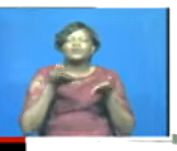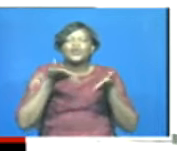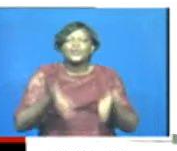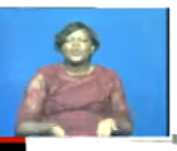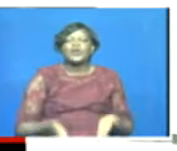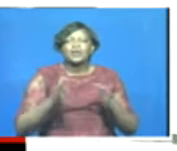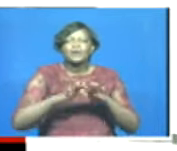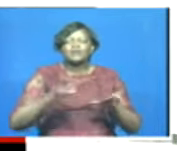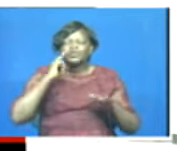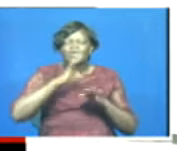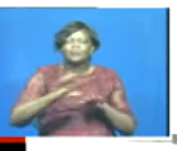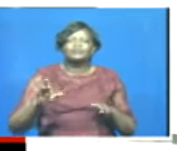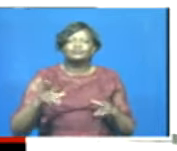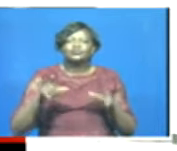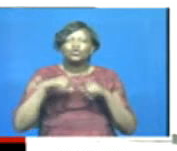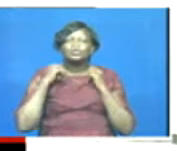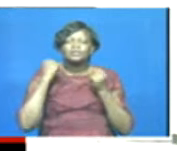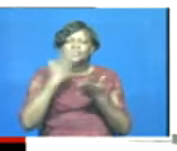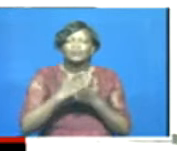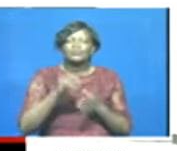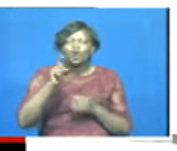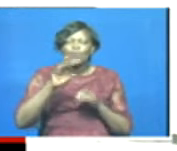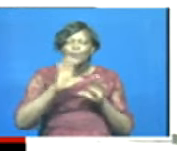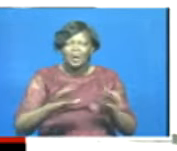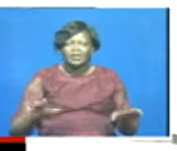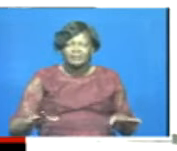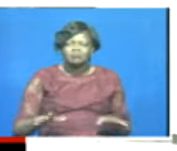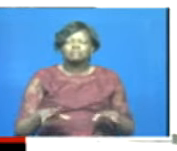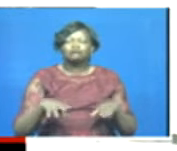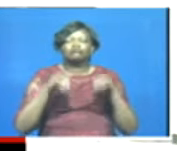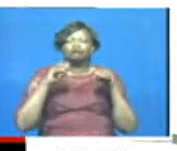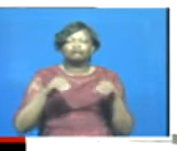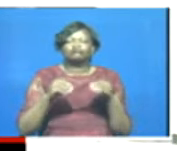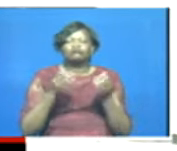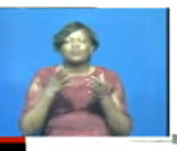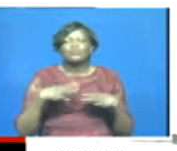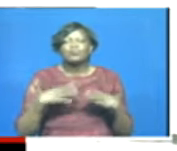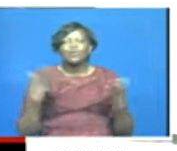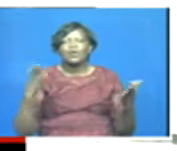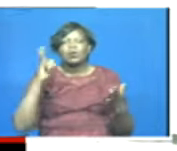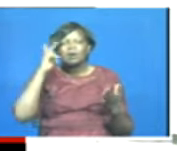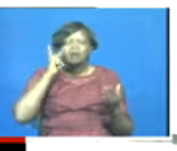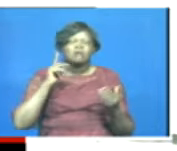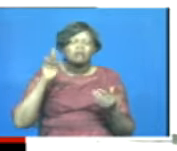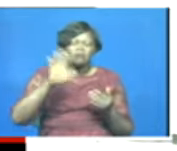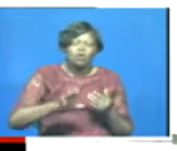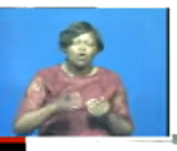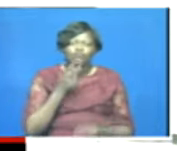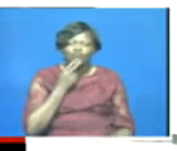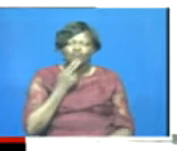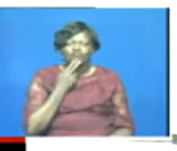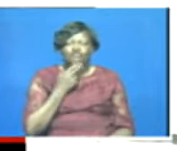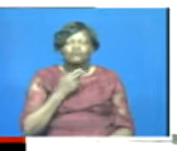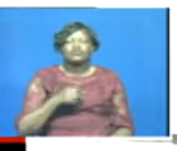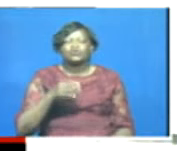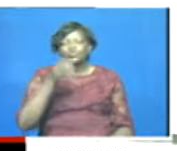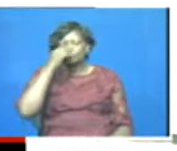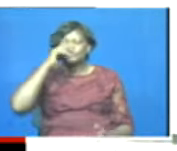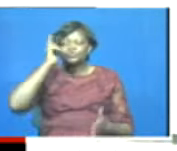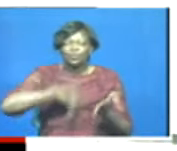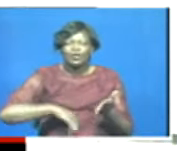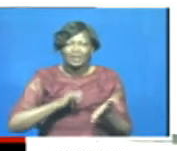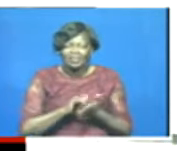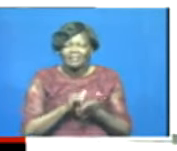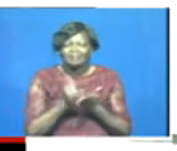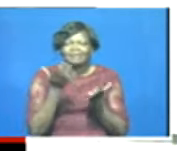when he hosted a section of Gikomba Market Mitumba traders at his current residence Tuesday, the deputy president said that the Mitumba